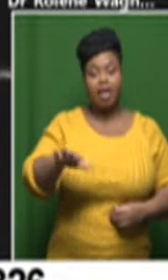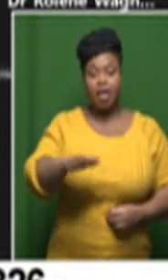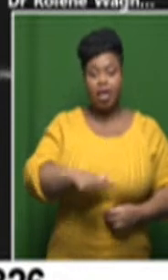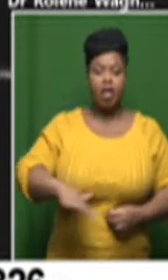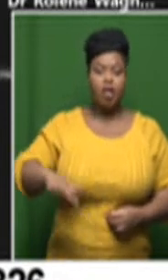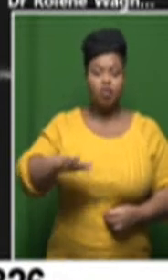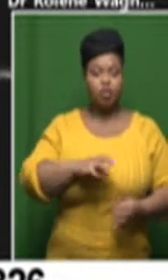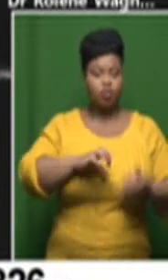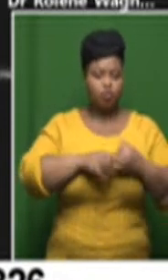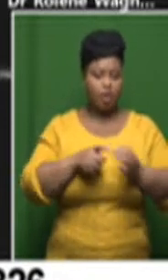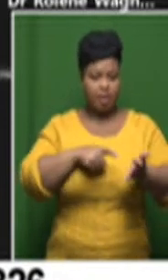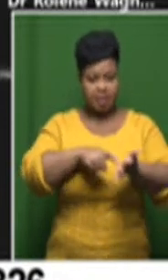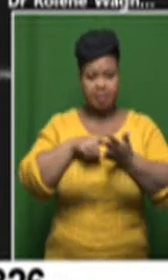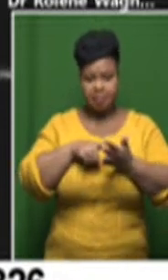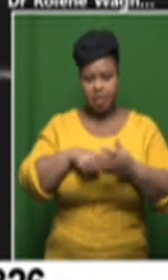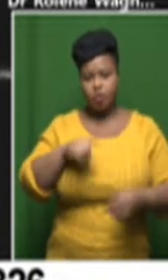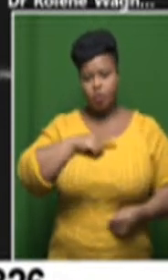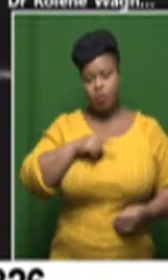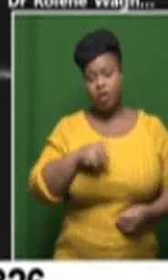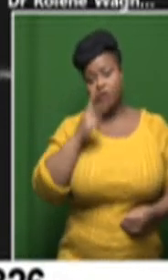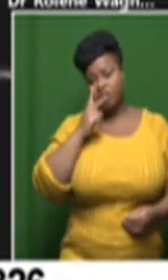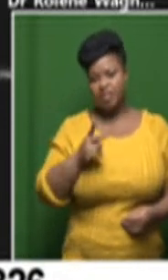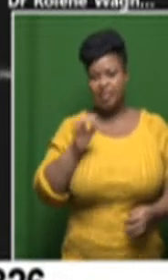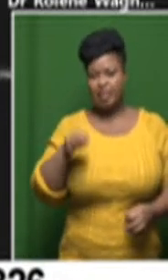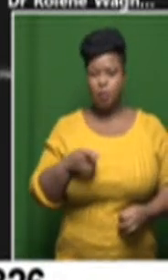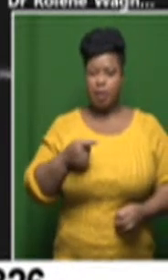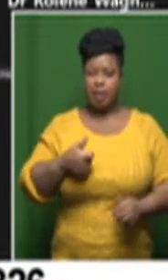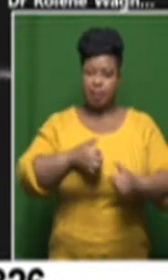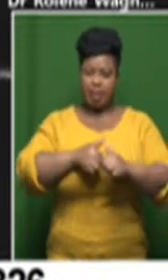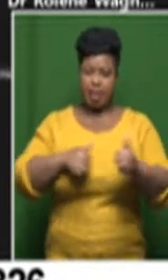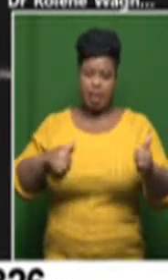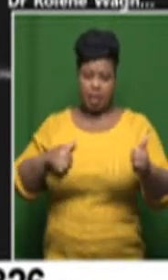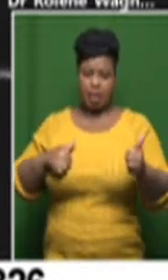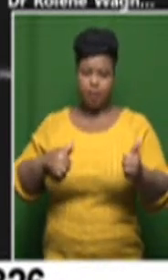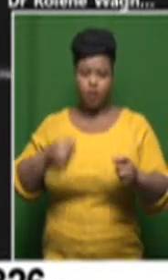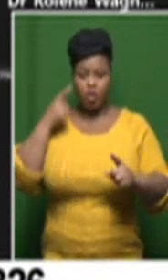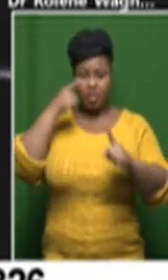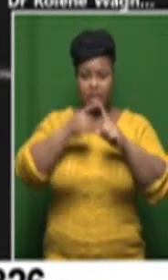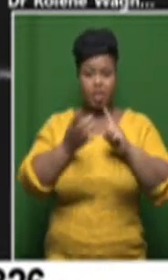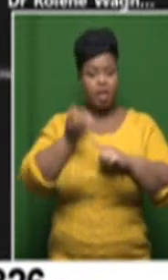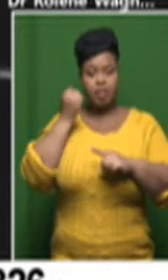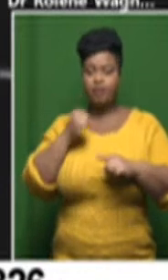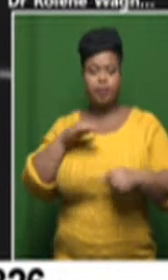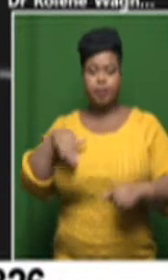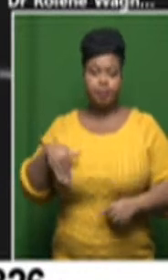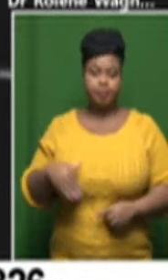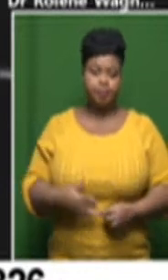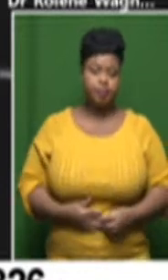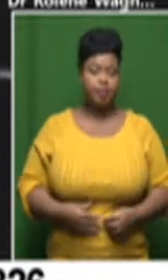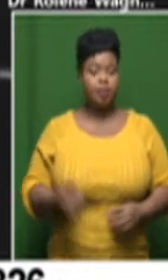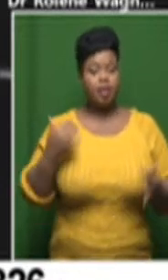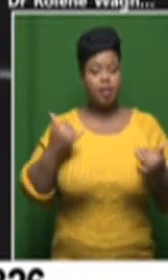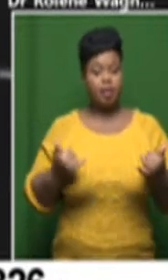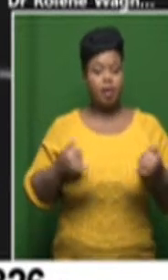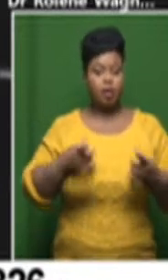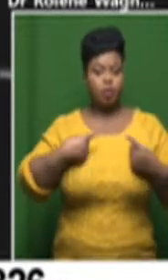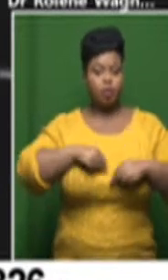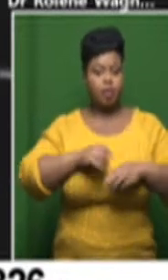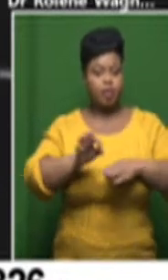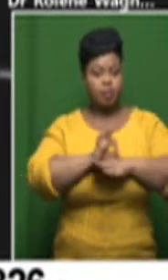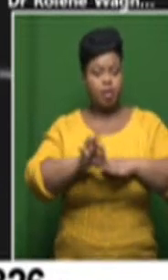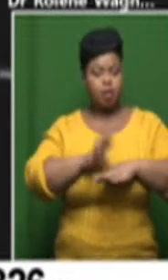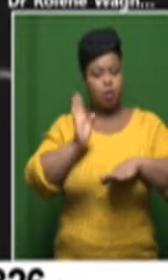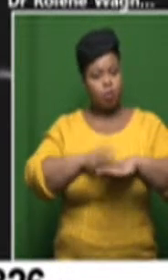create demand, we recognize that we're a little bit behind the target cumulatively. And so we are planning